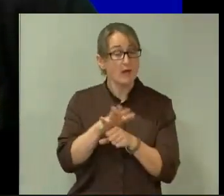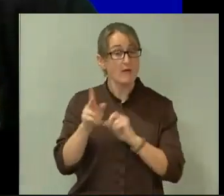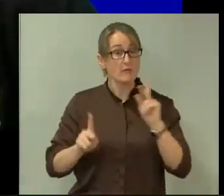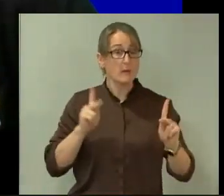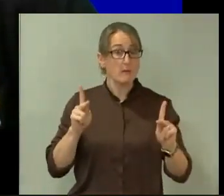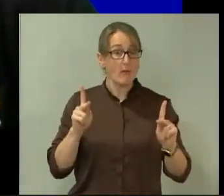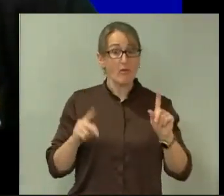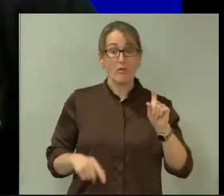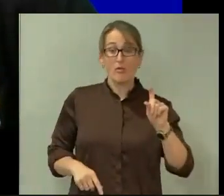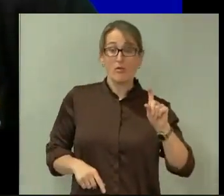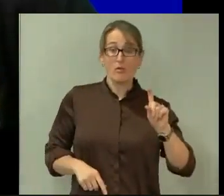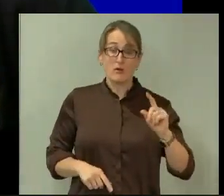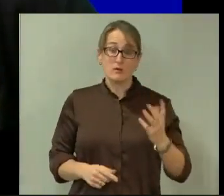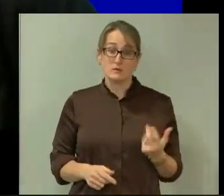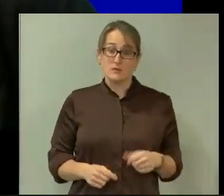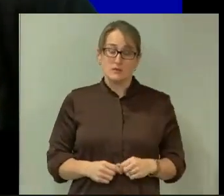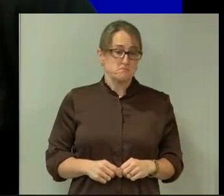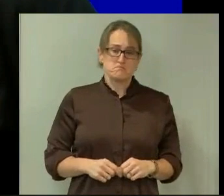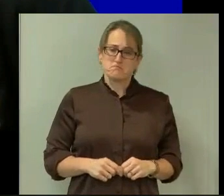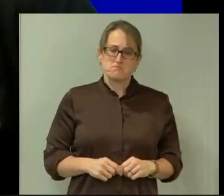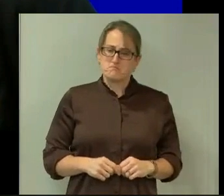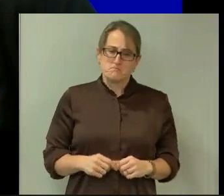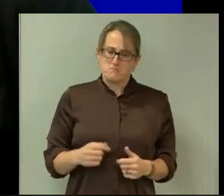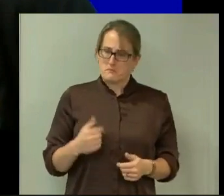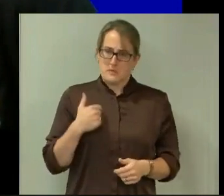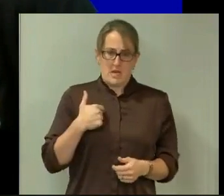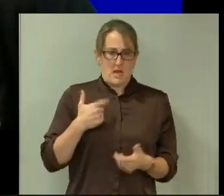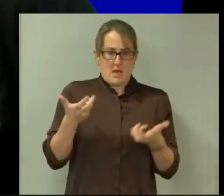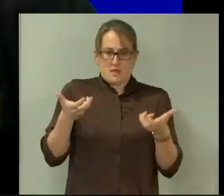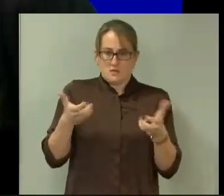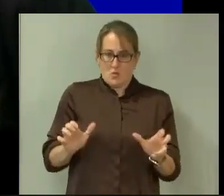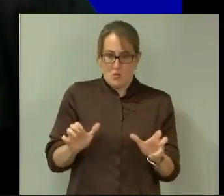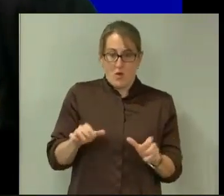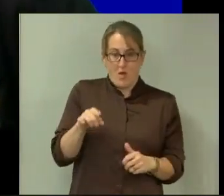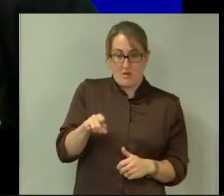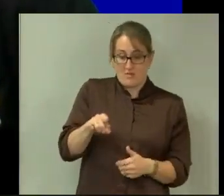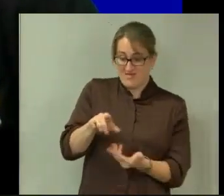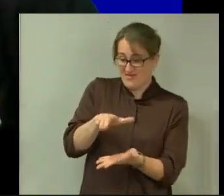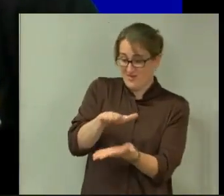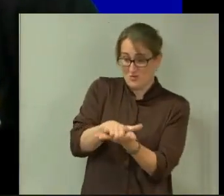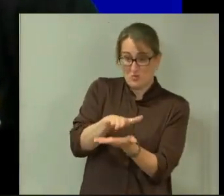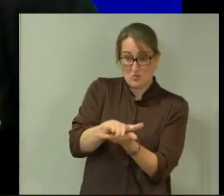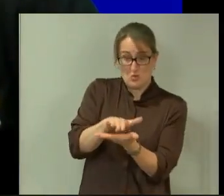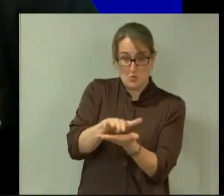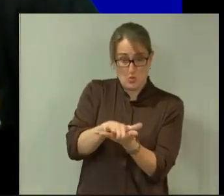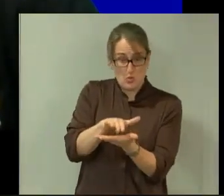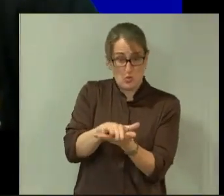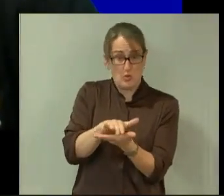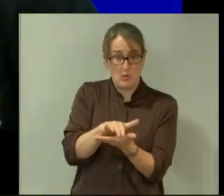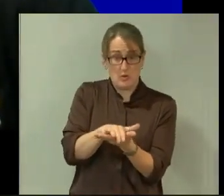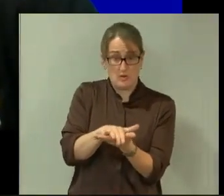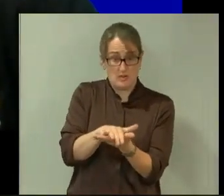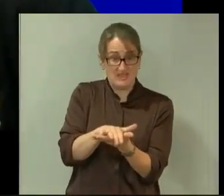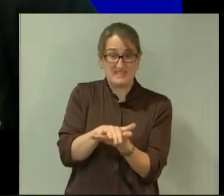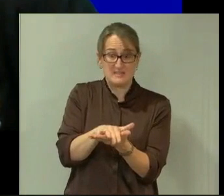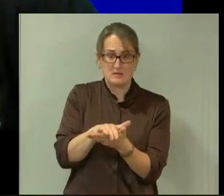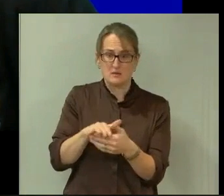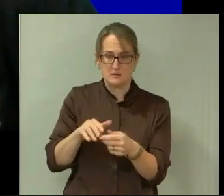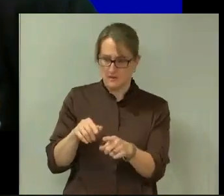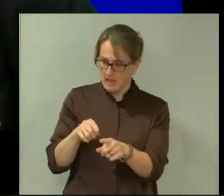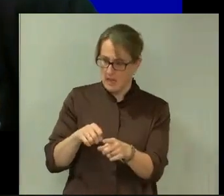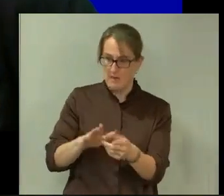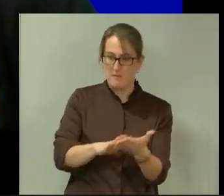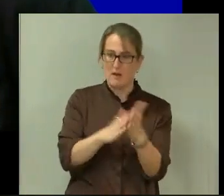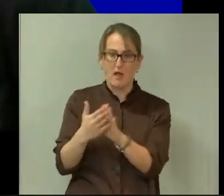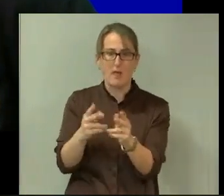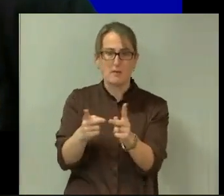I, for one, would hate to see our schools become a hub for transmitting this virus